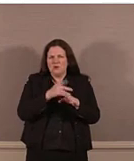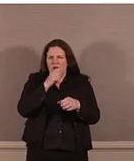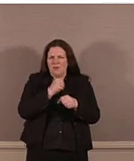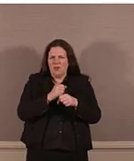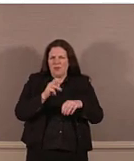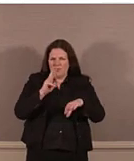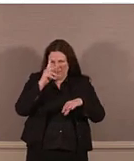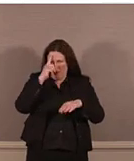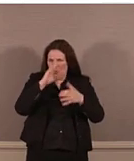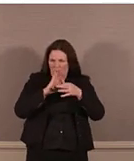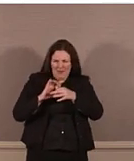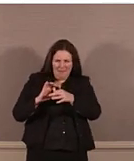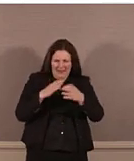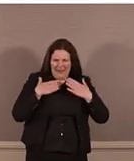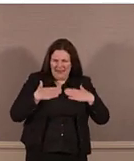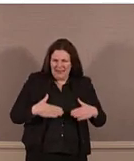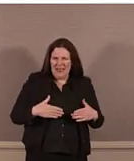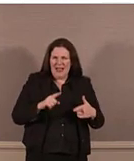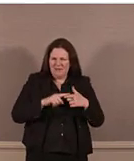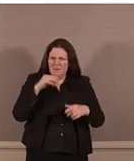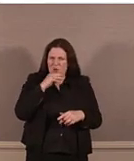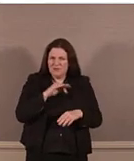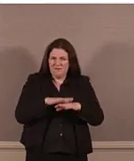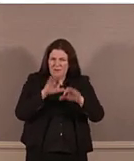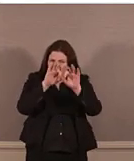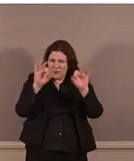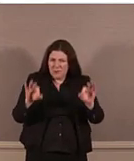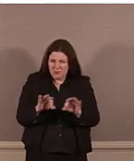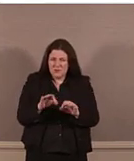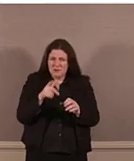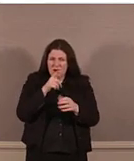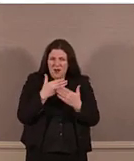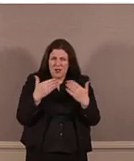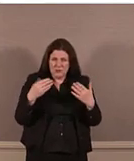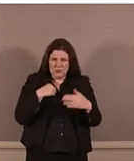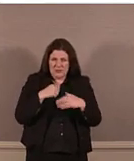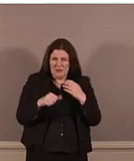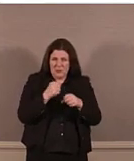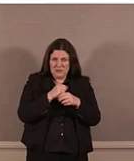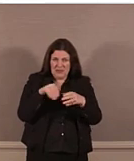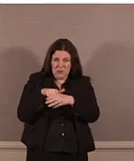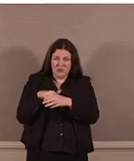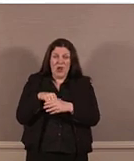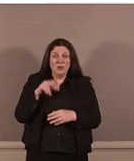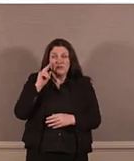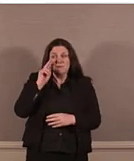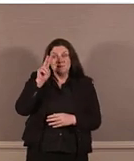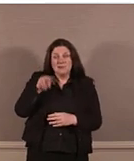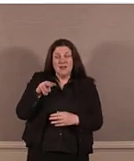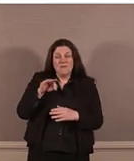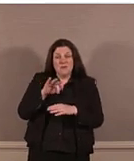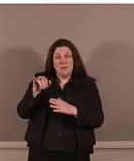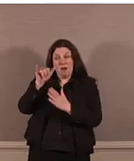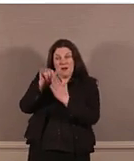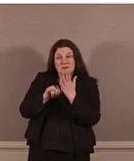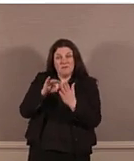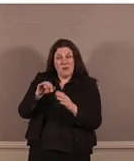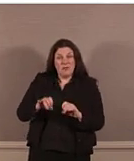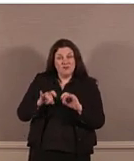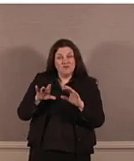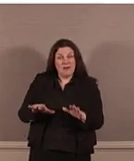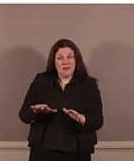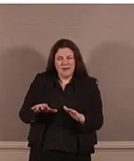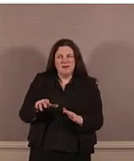and the importance of that. And we talked a lot today about inclusion. And I was recently looking at an article from Australia there, and they